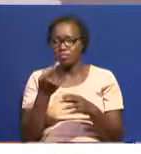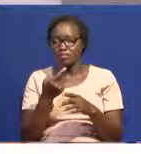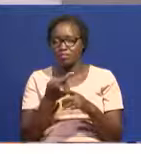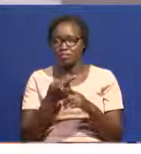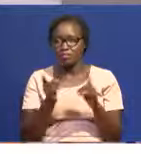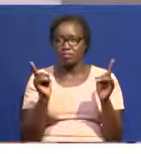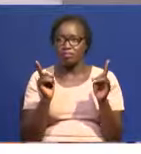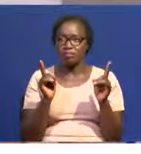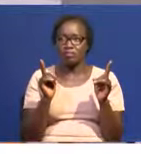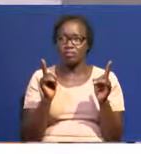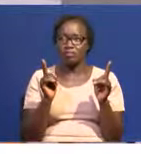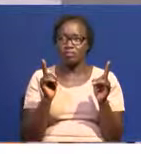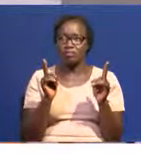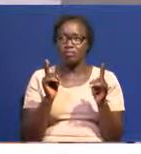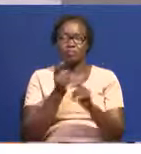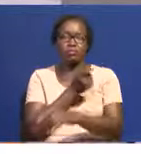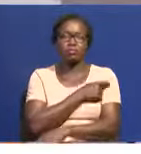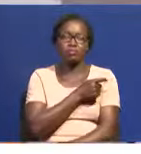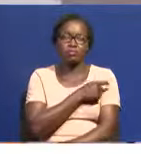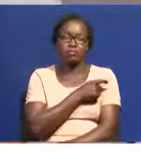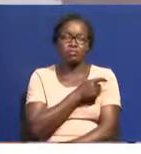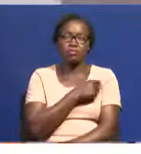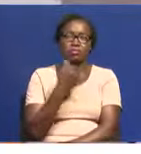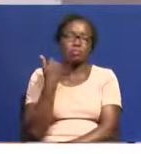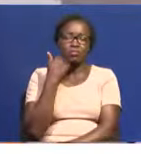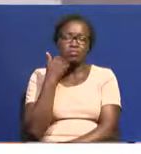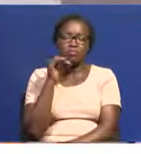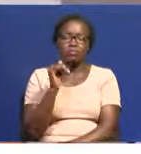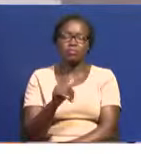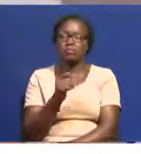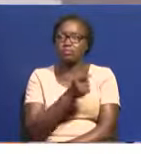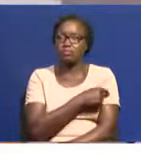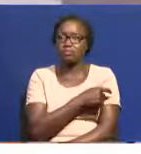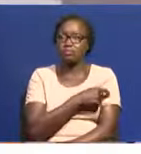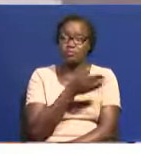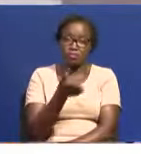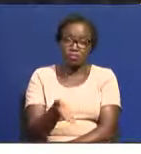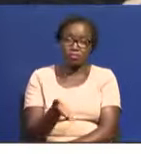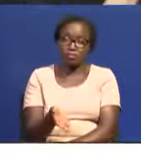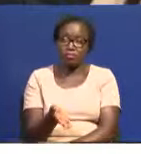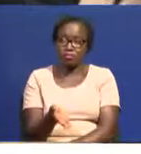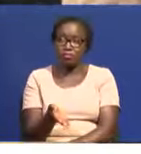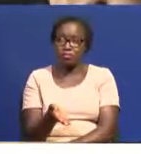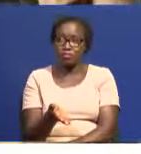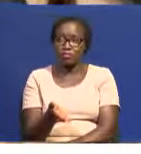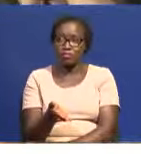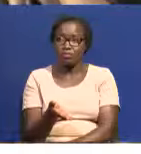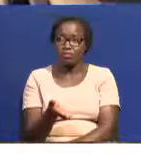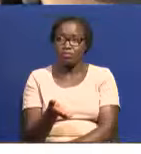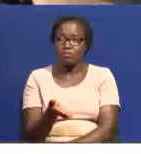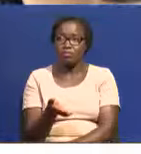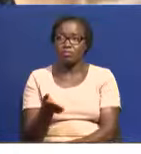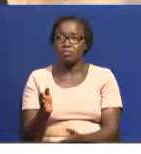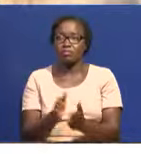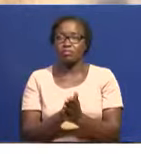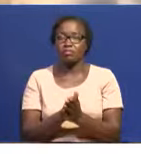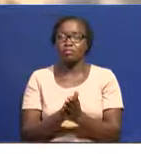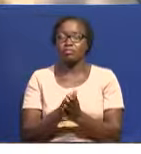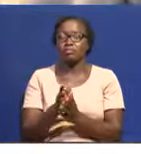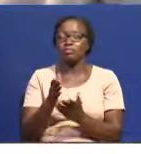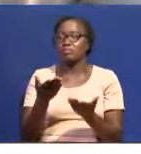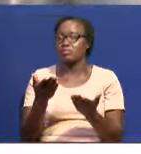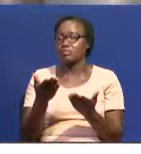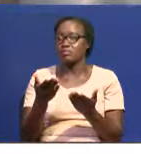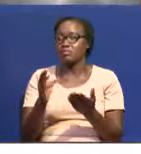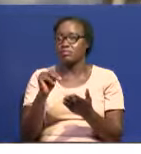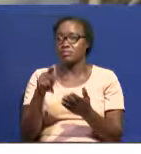Lakini, tutibu magonjo yenye yanaweza ikatibiwa hapa nyumbani. And Fafi Member of Parliament Salah Yakub